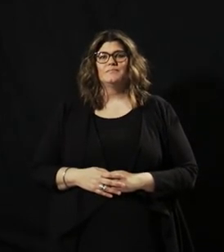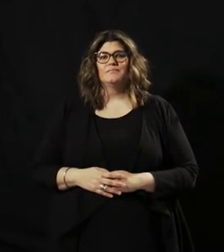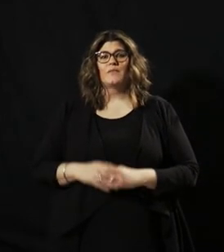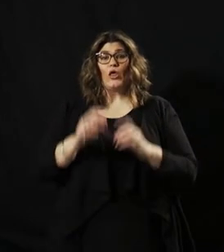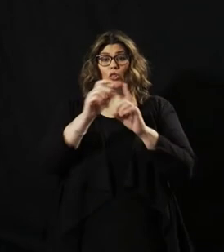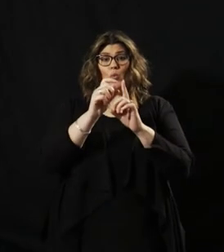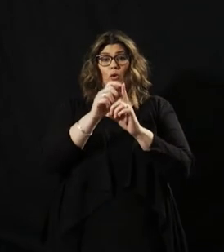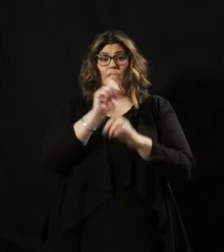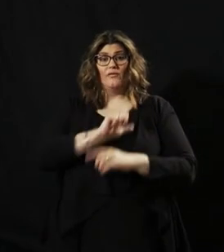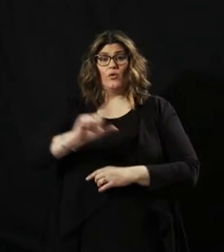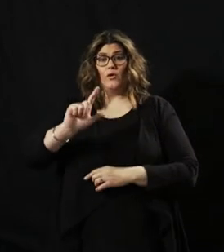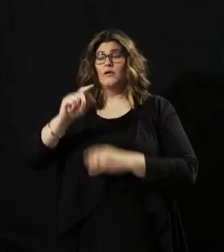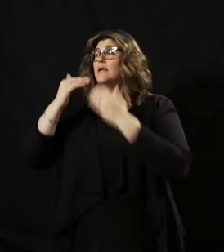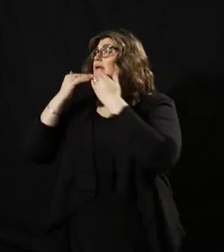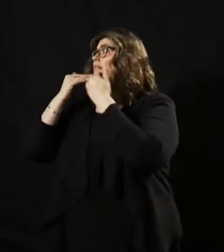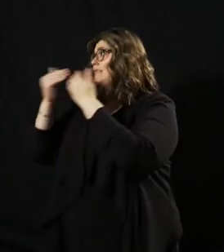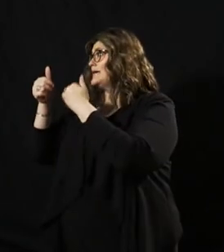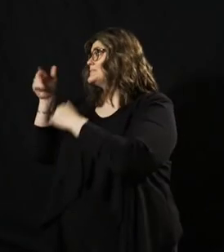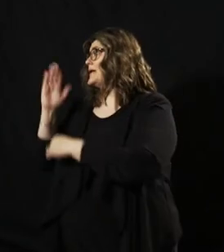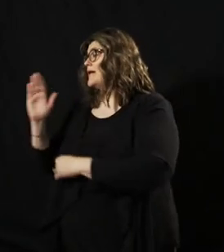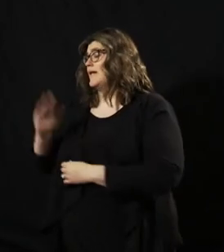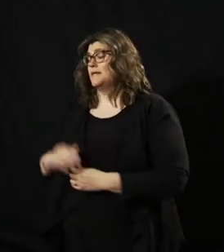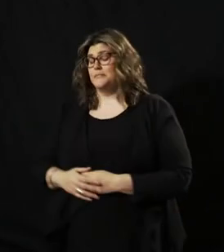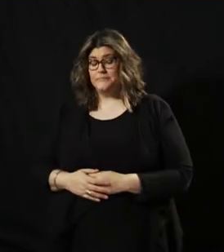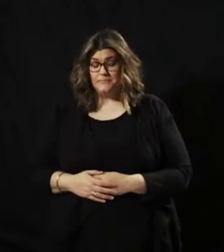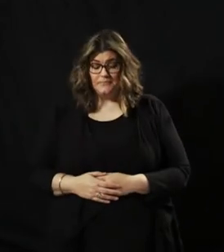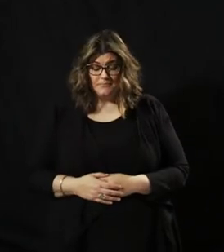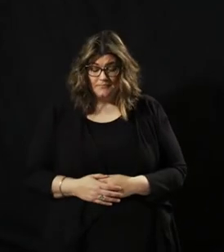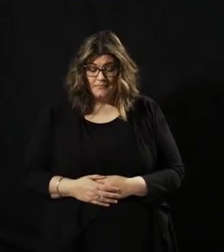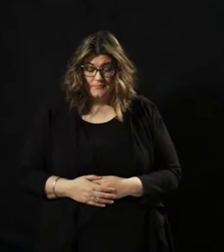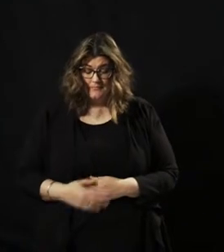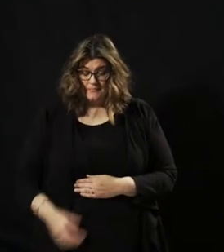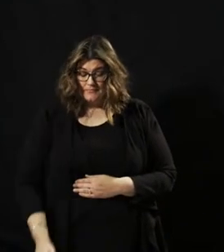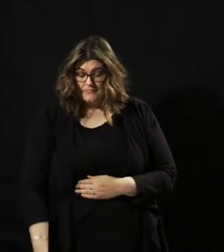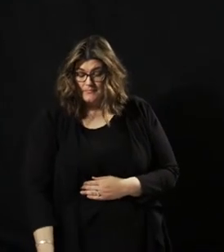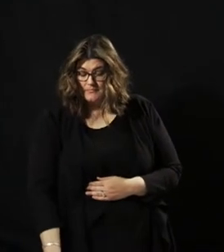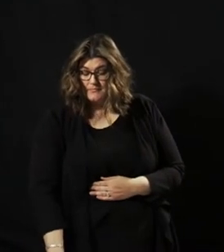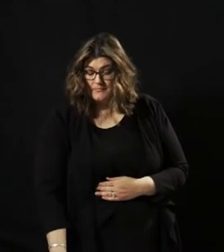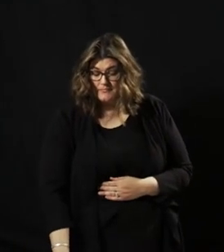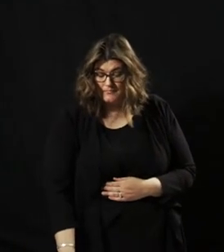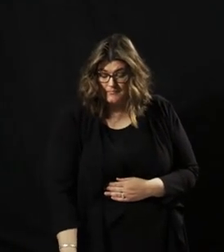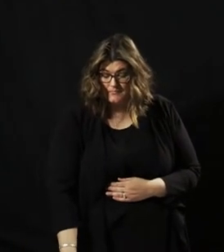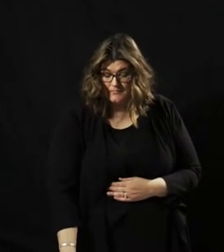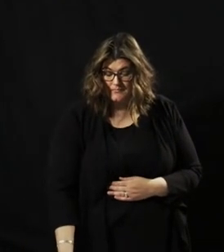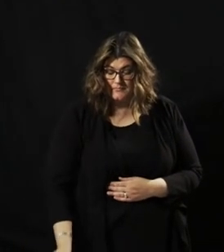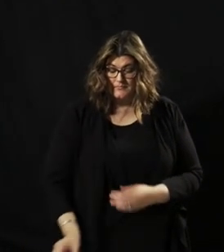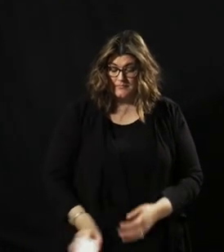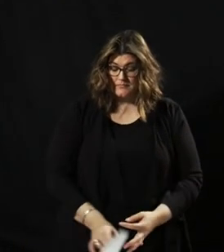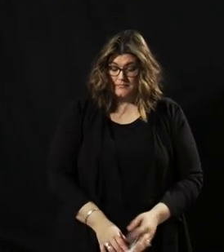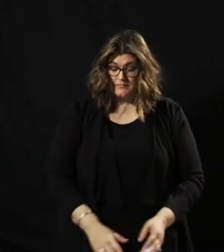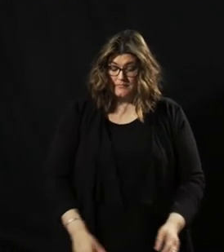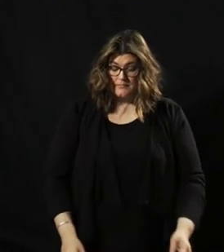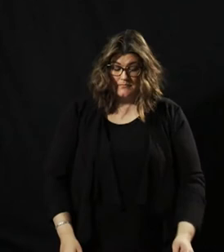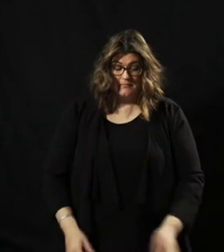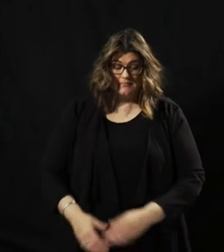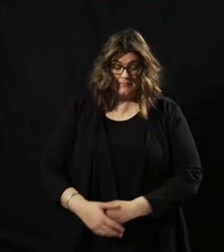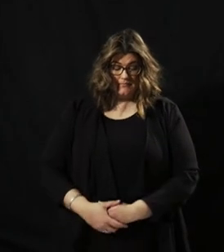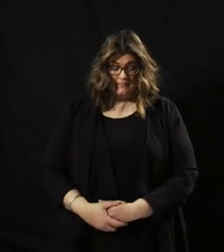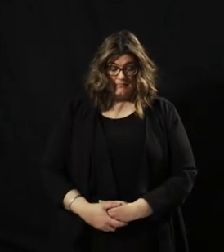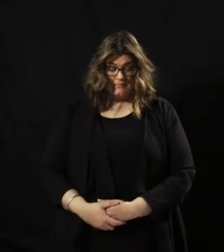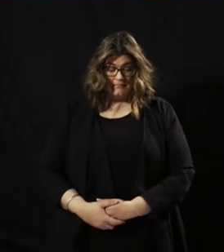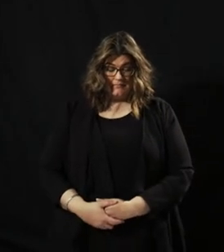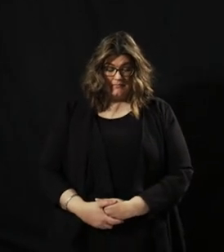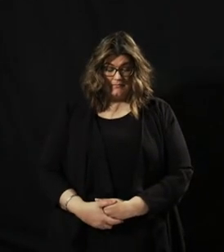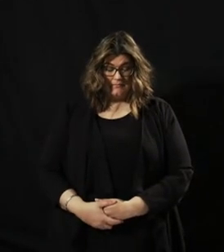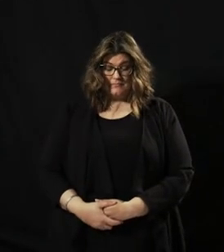The word of the Lord. Thanks be to God.